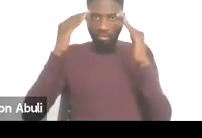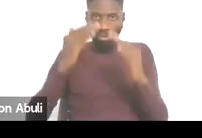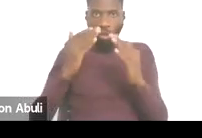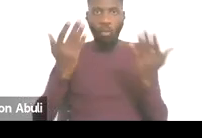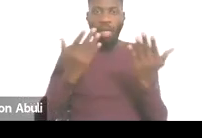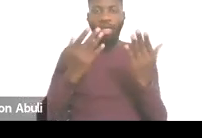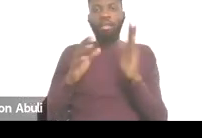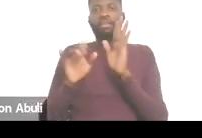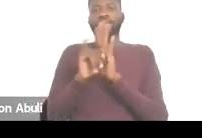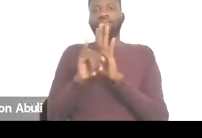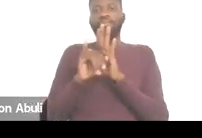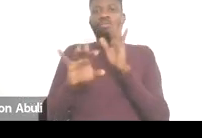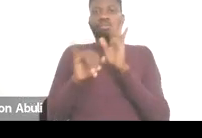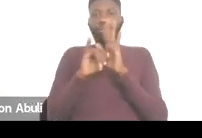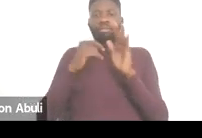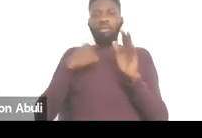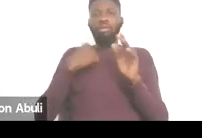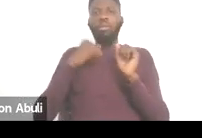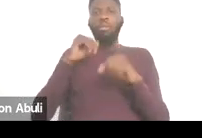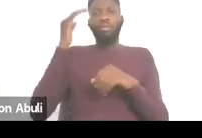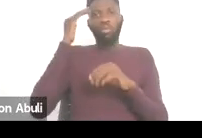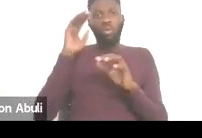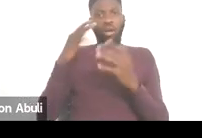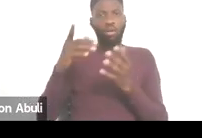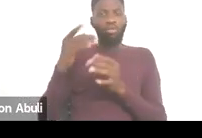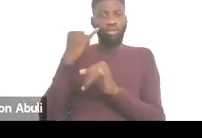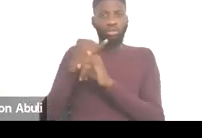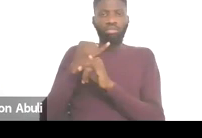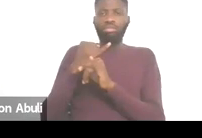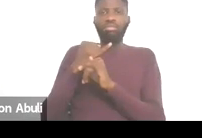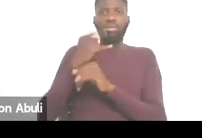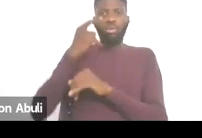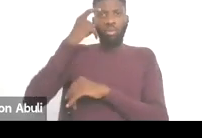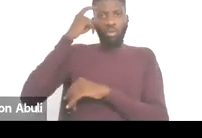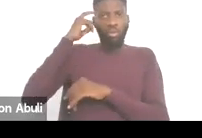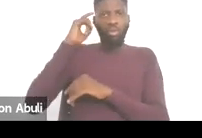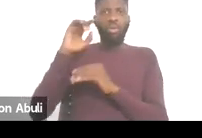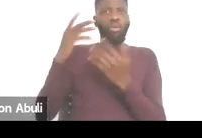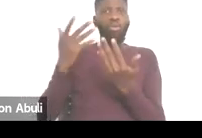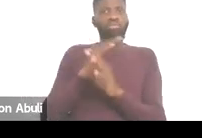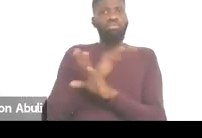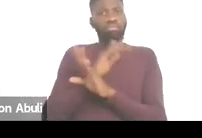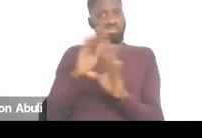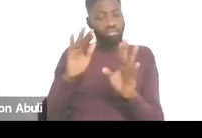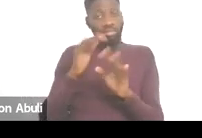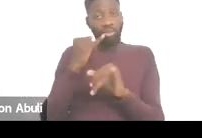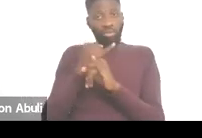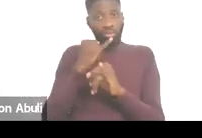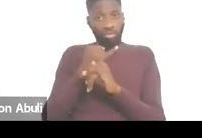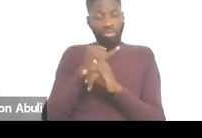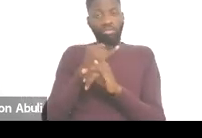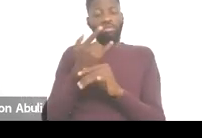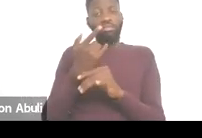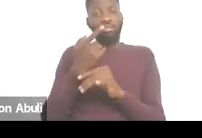identifying, how do I realize that whether this job is genuine or not? For a job to be genuine, for example, if a job